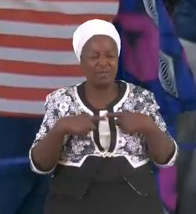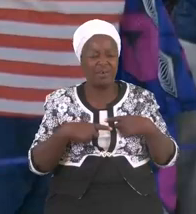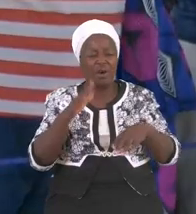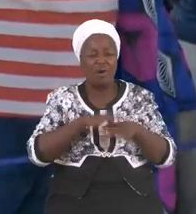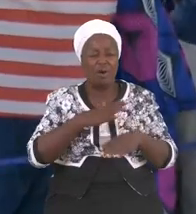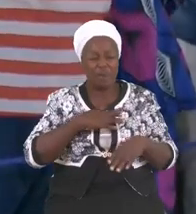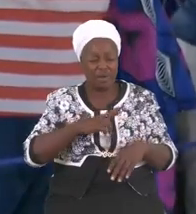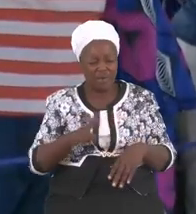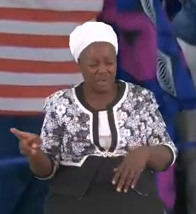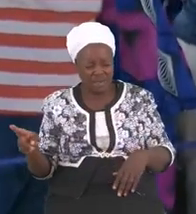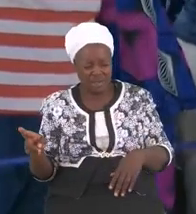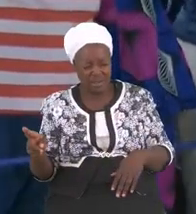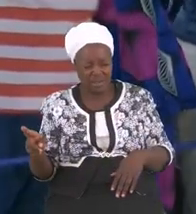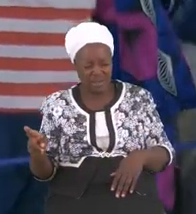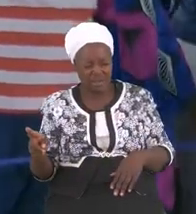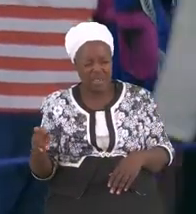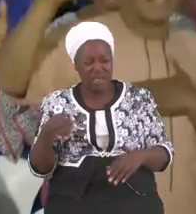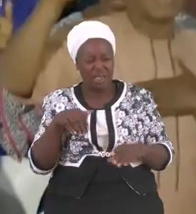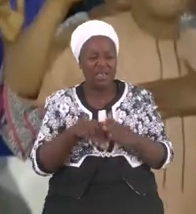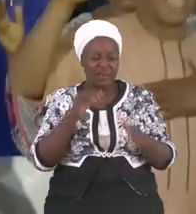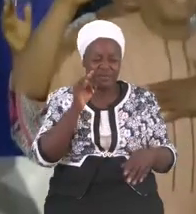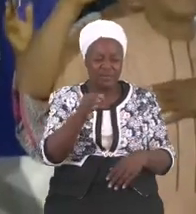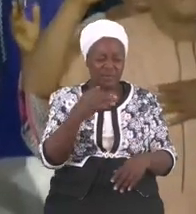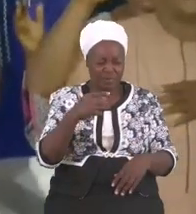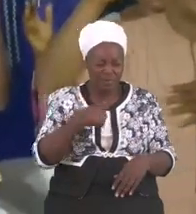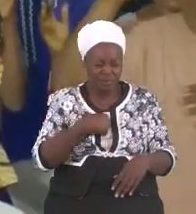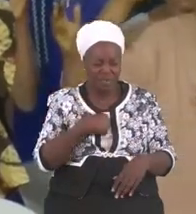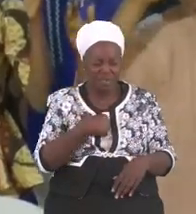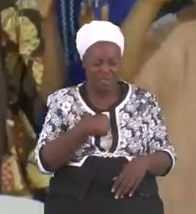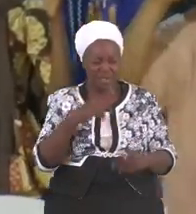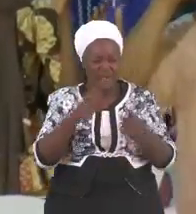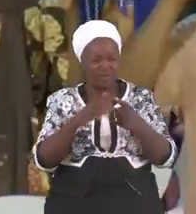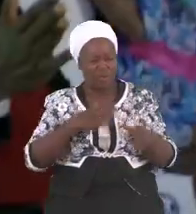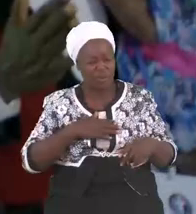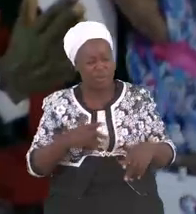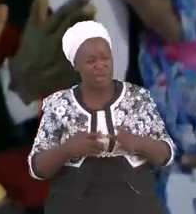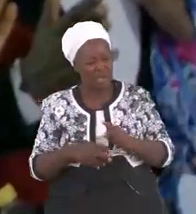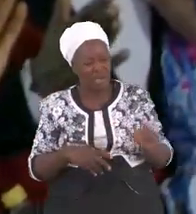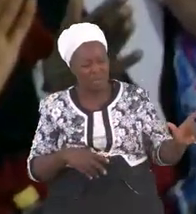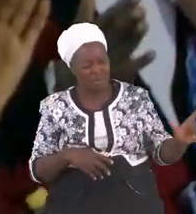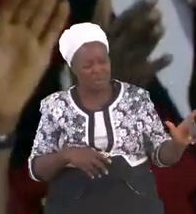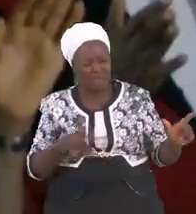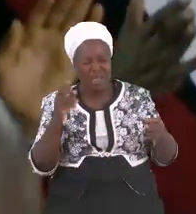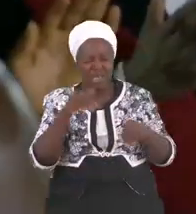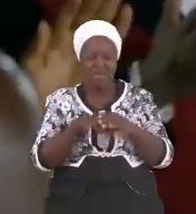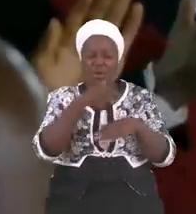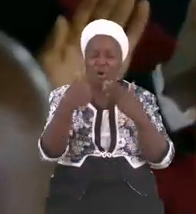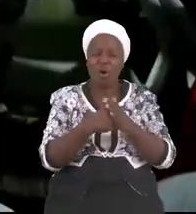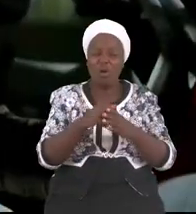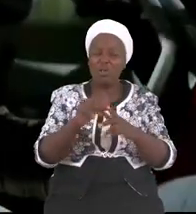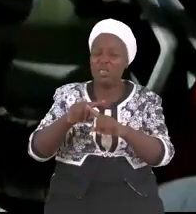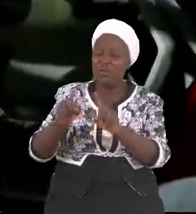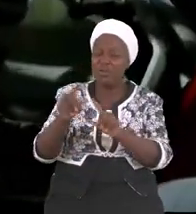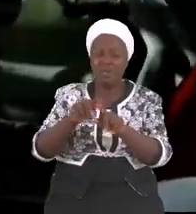amen. In front of me, amen. To my left, amen. In all the various locations,